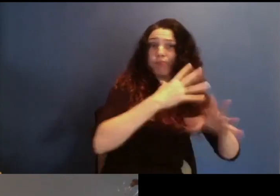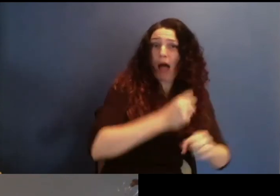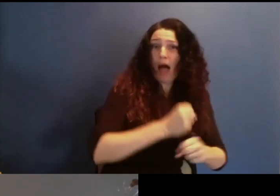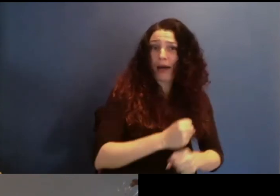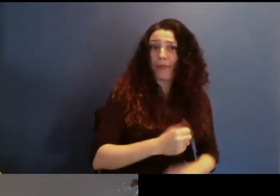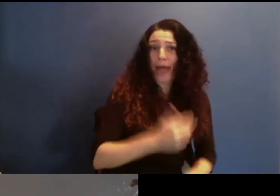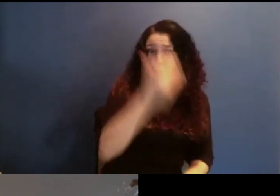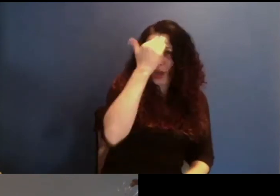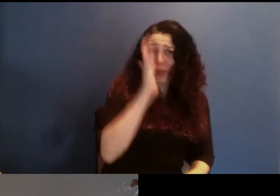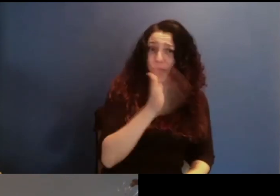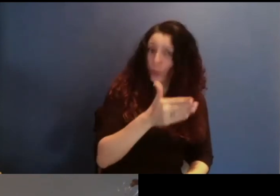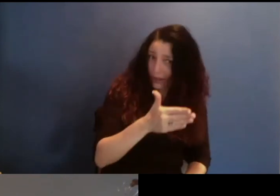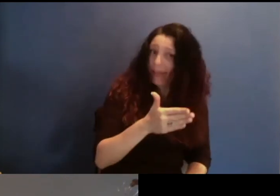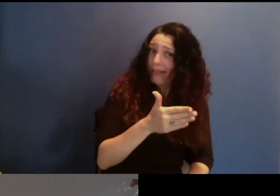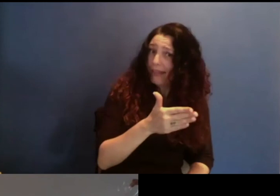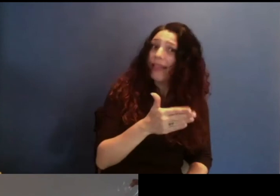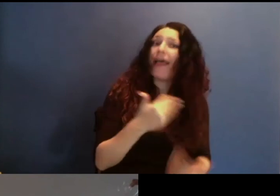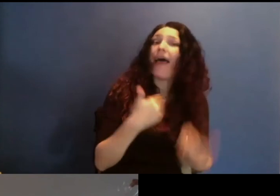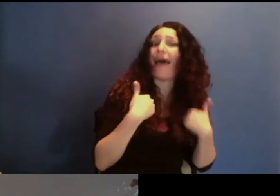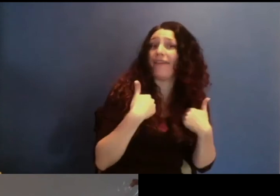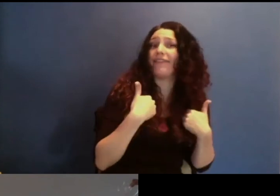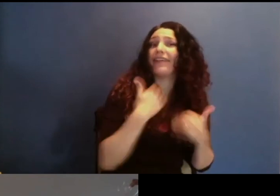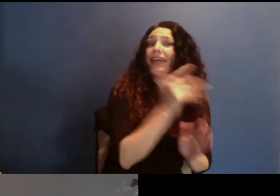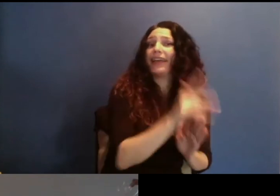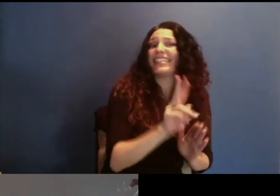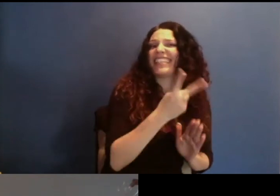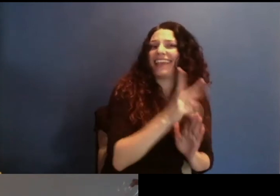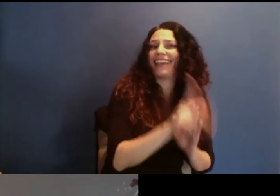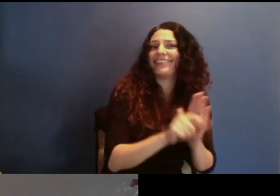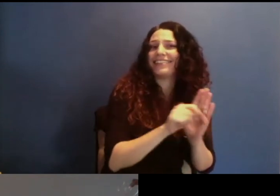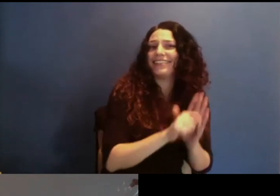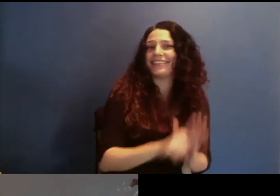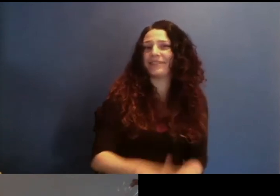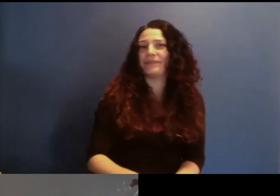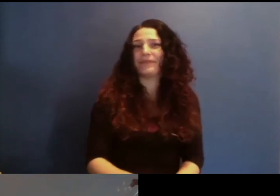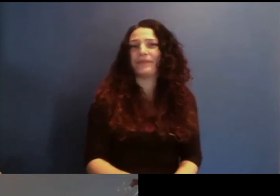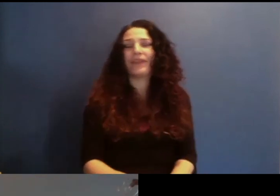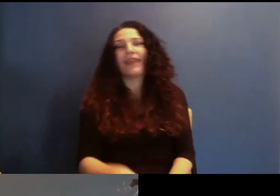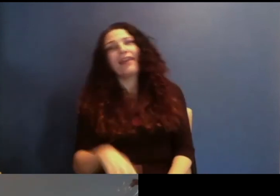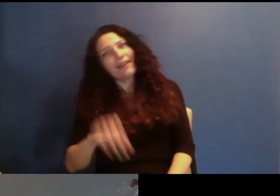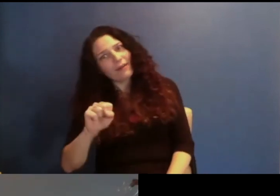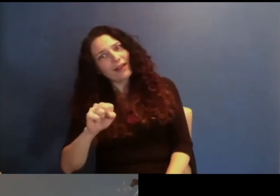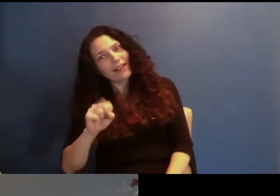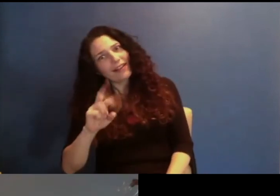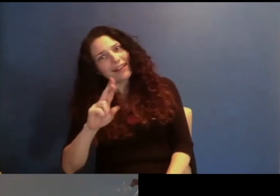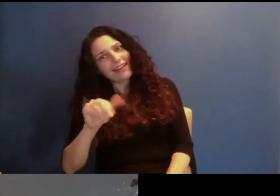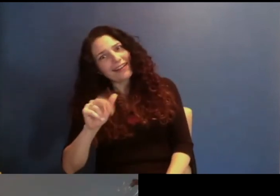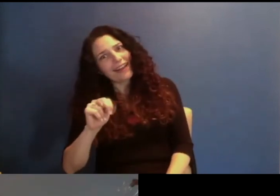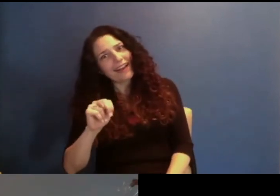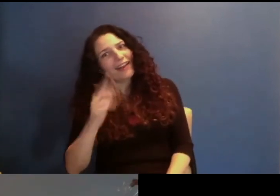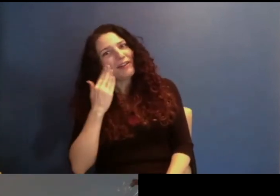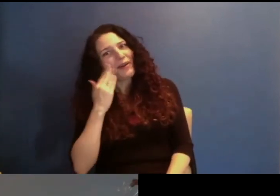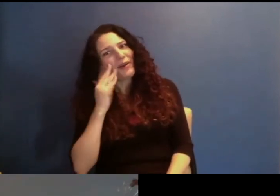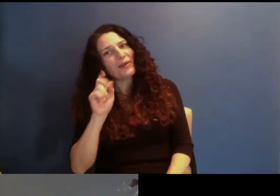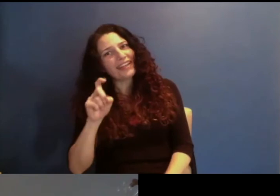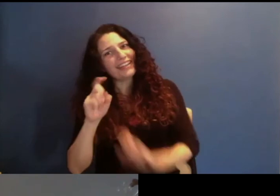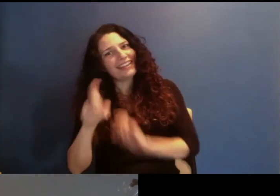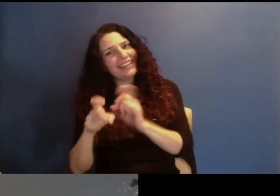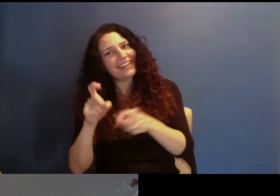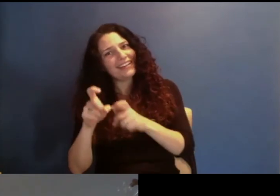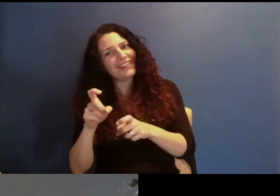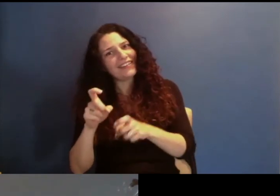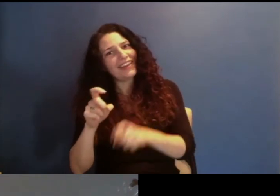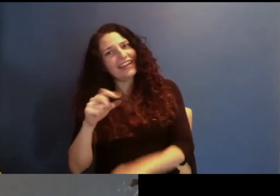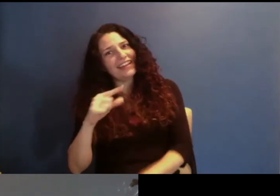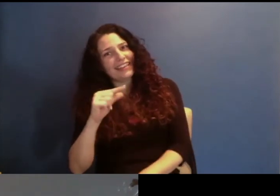Well, you know how I said you can't, you have to give the gay disabled show an award. I feel like you can't cancel the